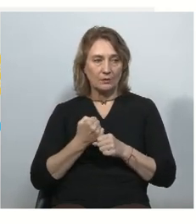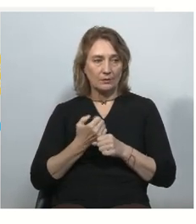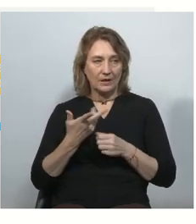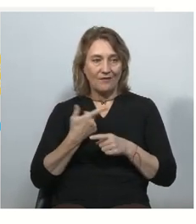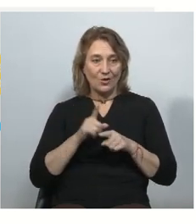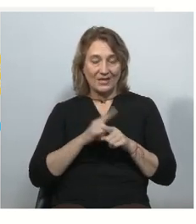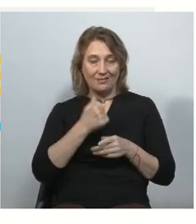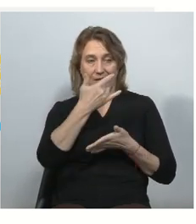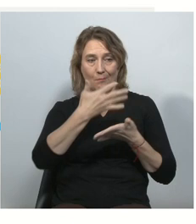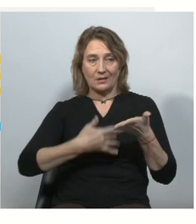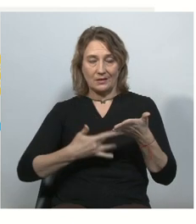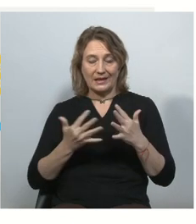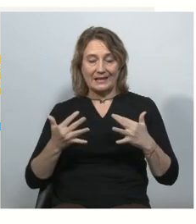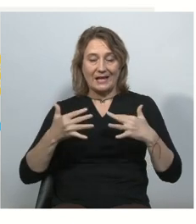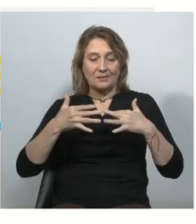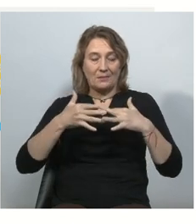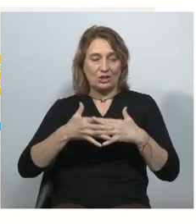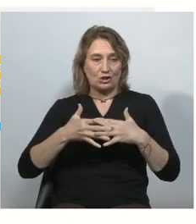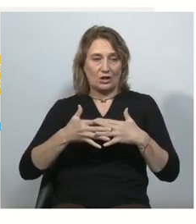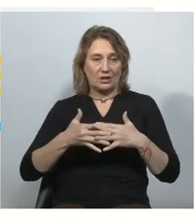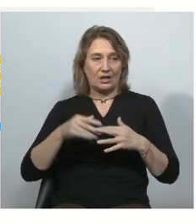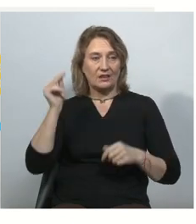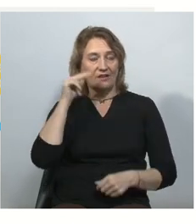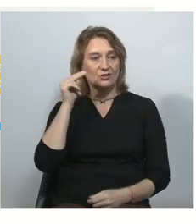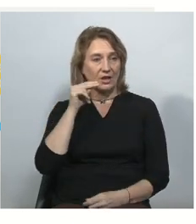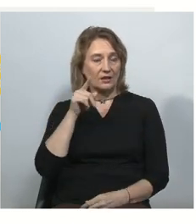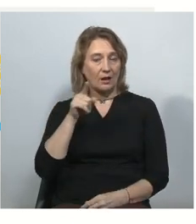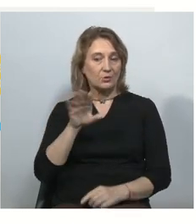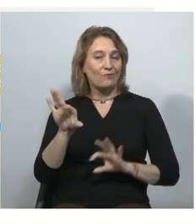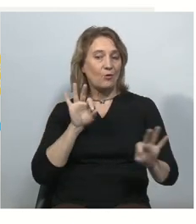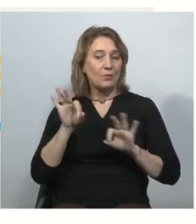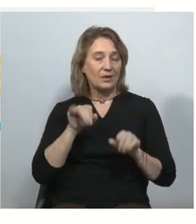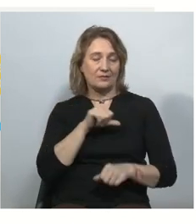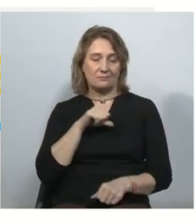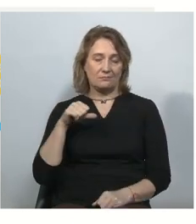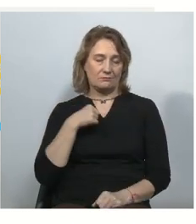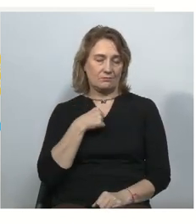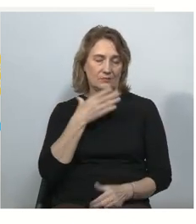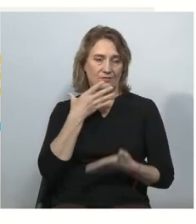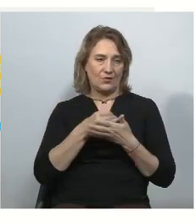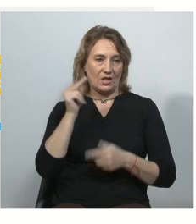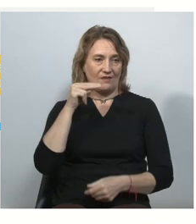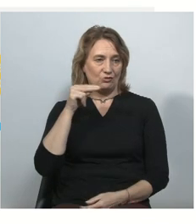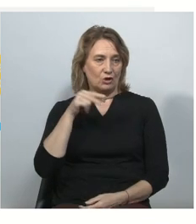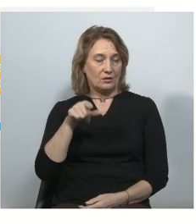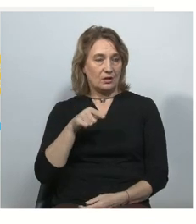these materials for blended education to be able to give people the opportunity to choose their style of